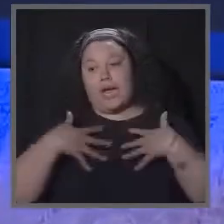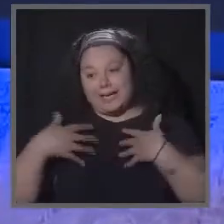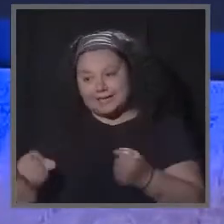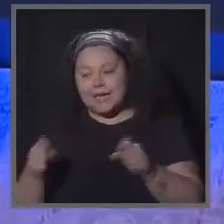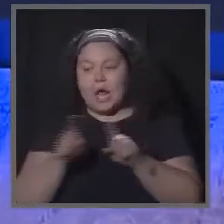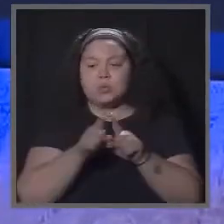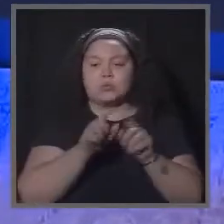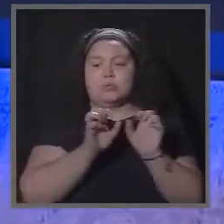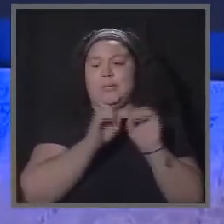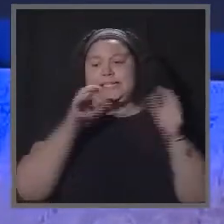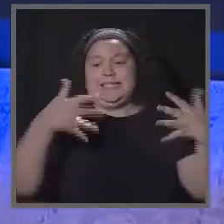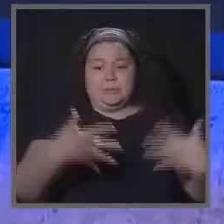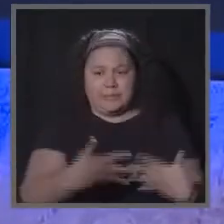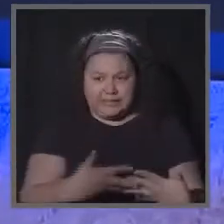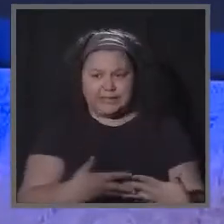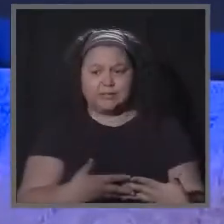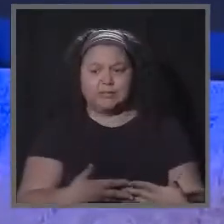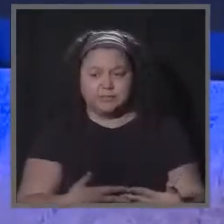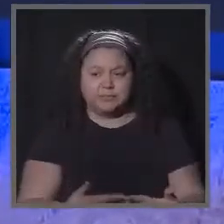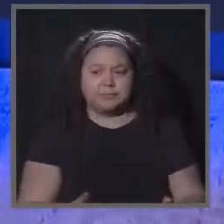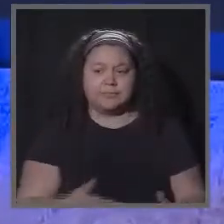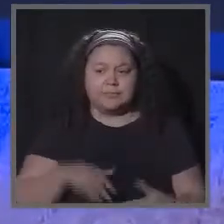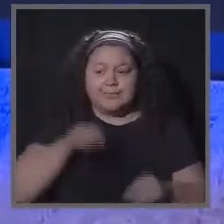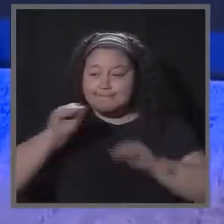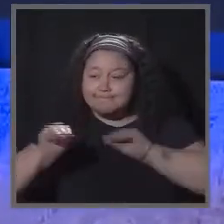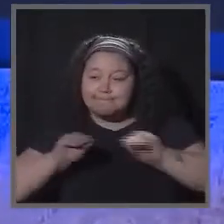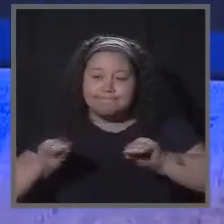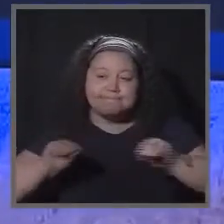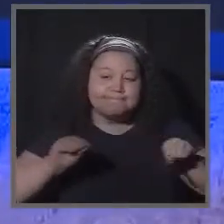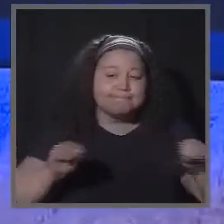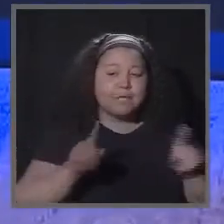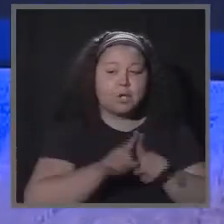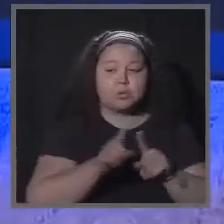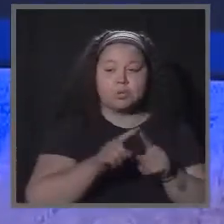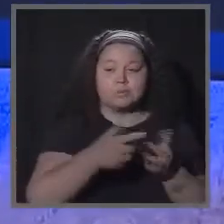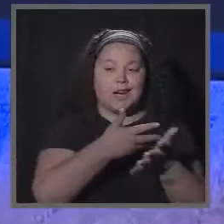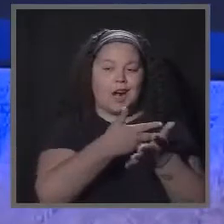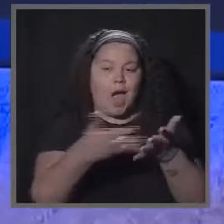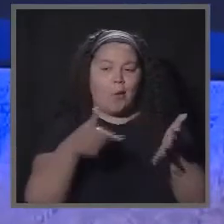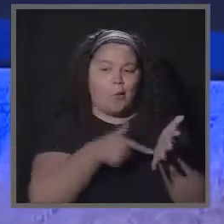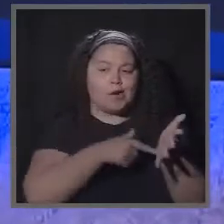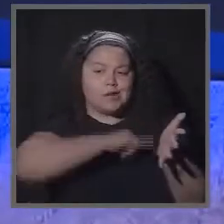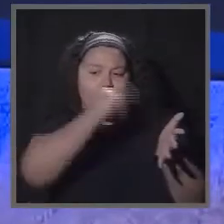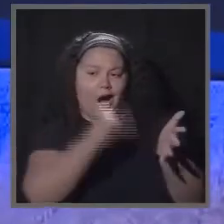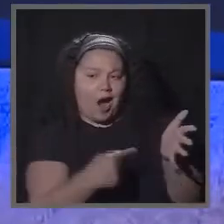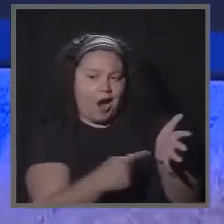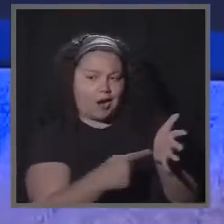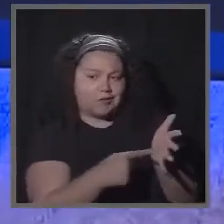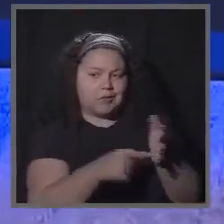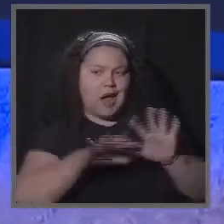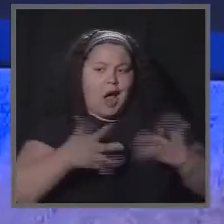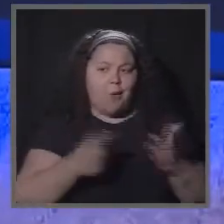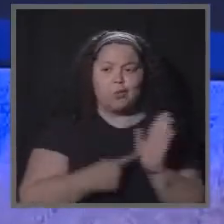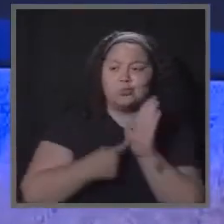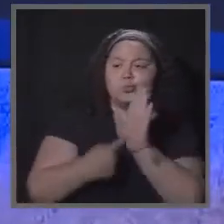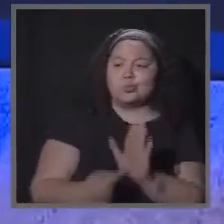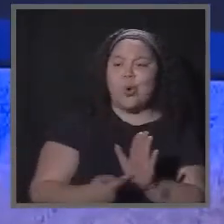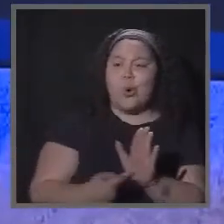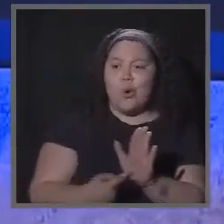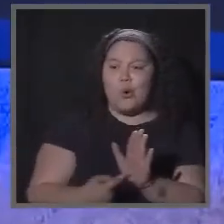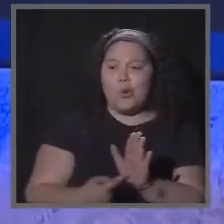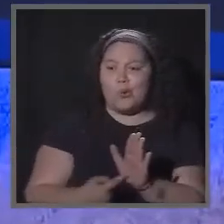fields have also been bringing art languages to consolidate their